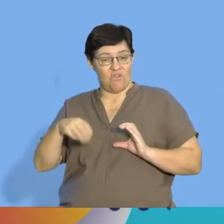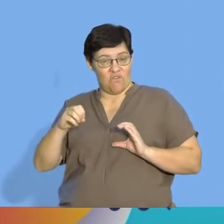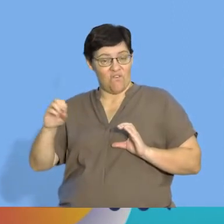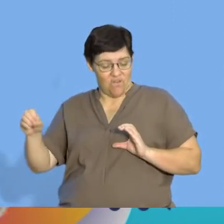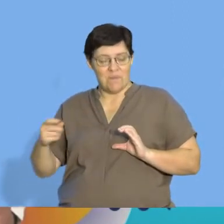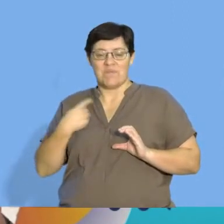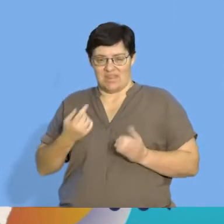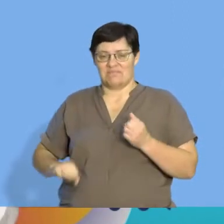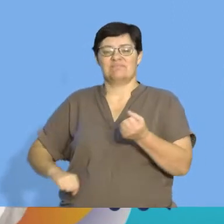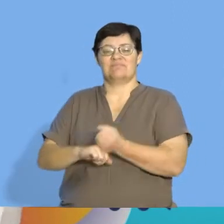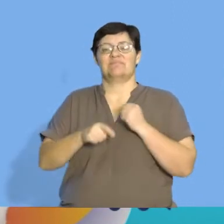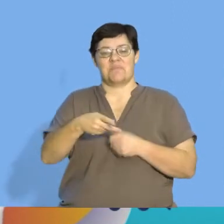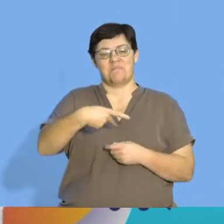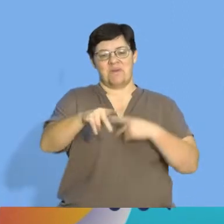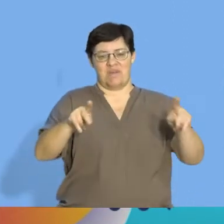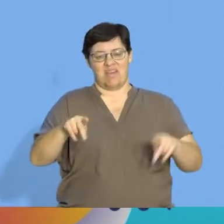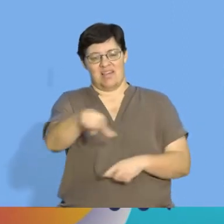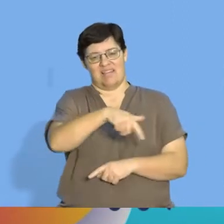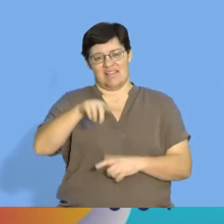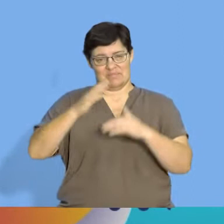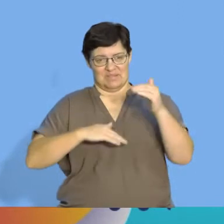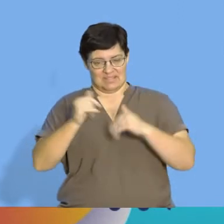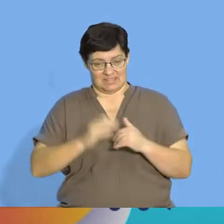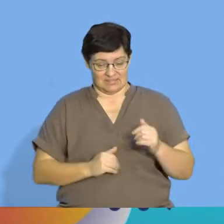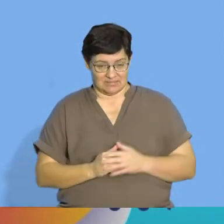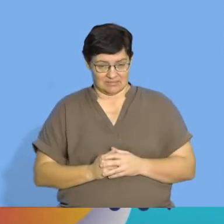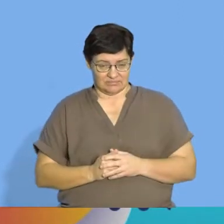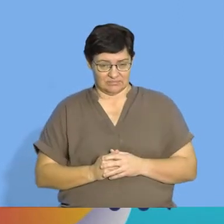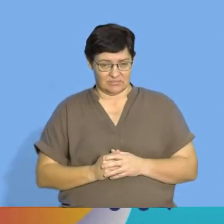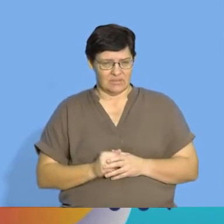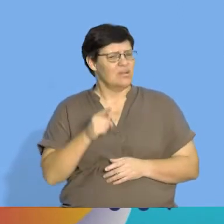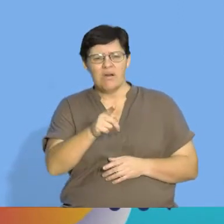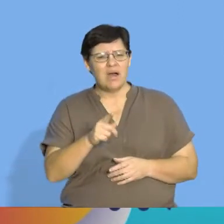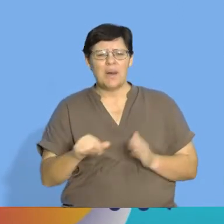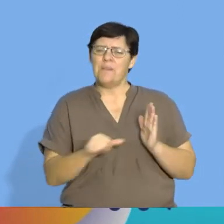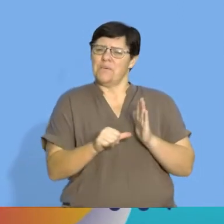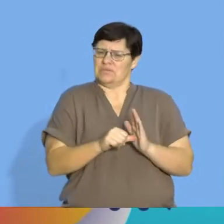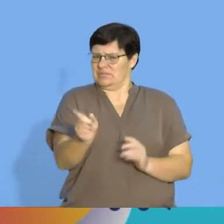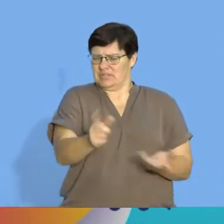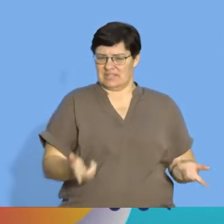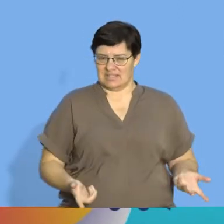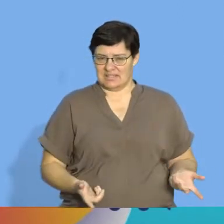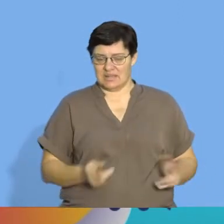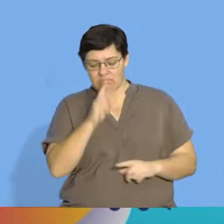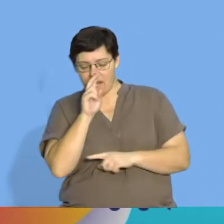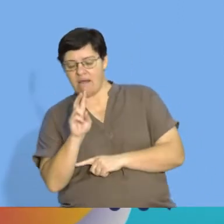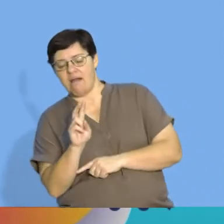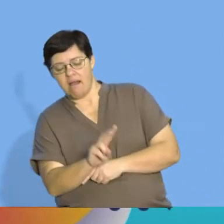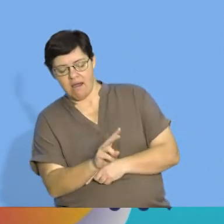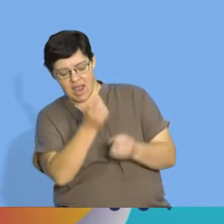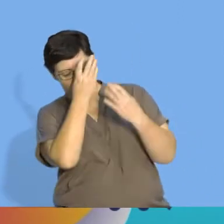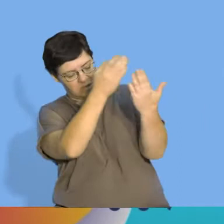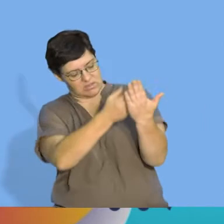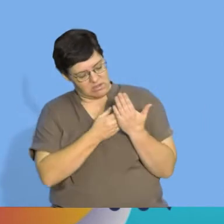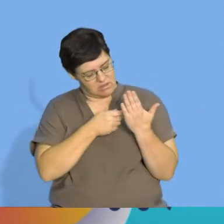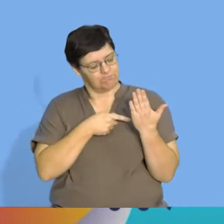surplus to finance your land and buildings. So what is important, accounting learners out there, is to look at